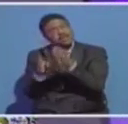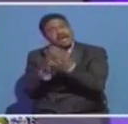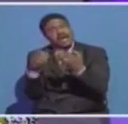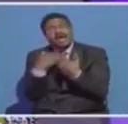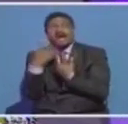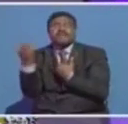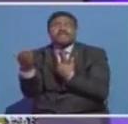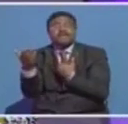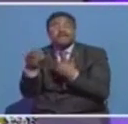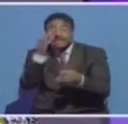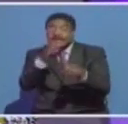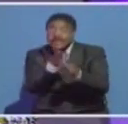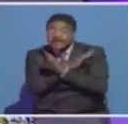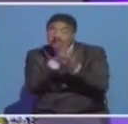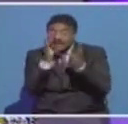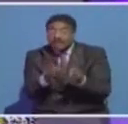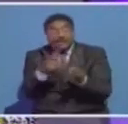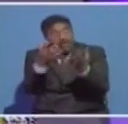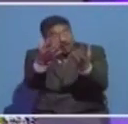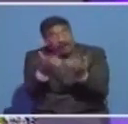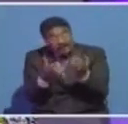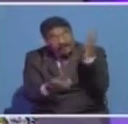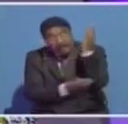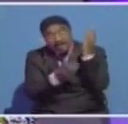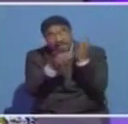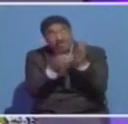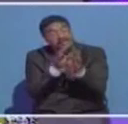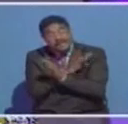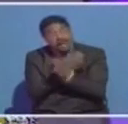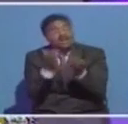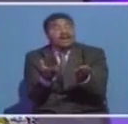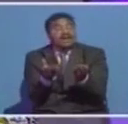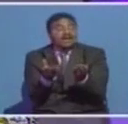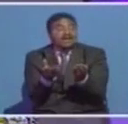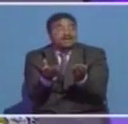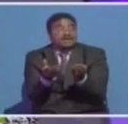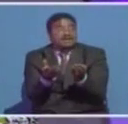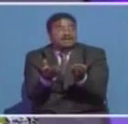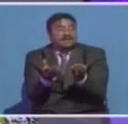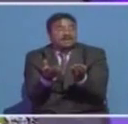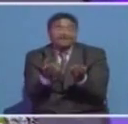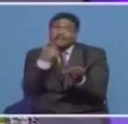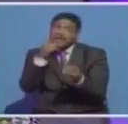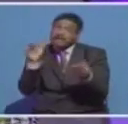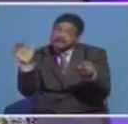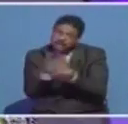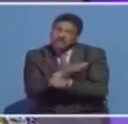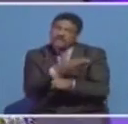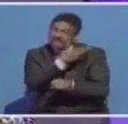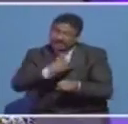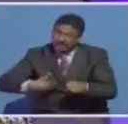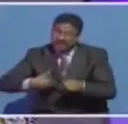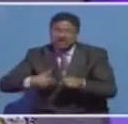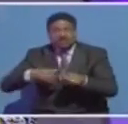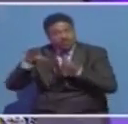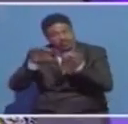If the Zambians truly want the country to develop, they have to be fully involved, and they have to be fully committed to bring out the